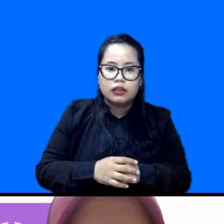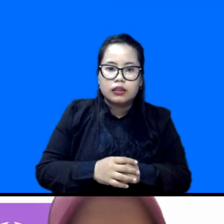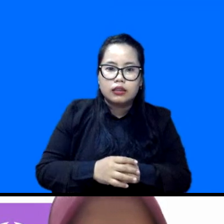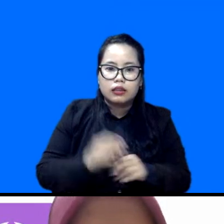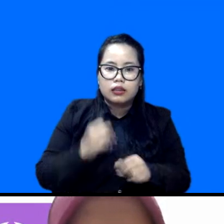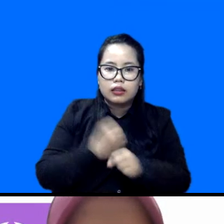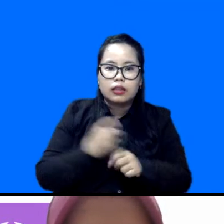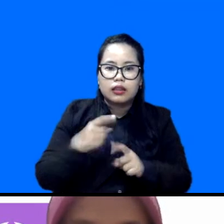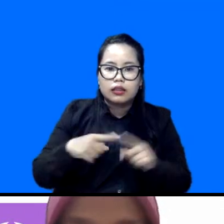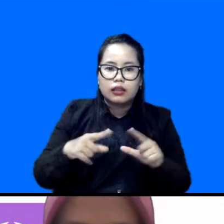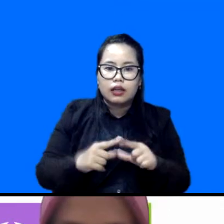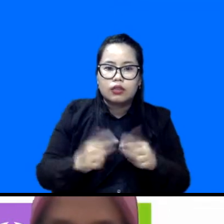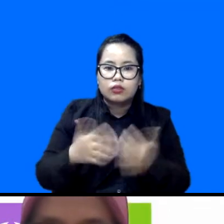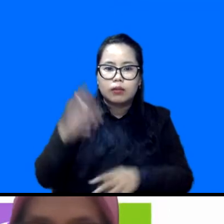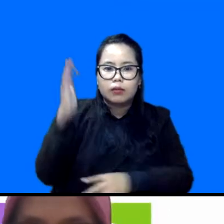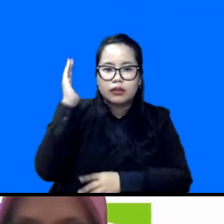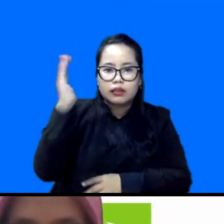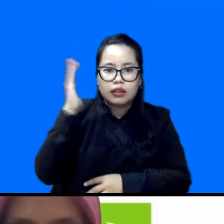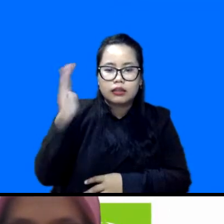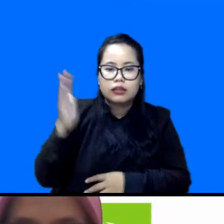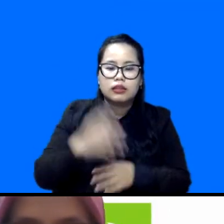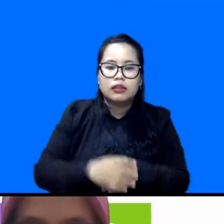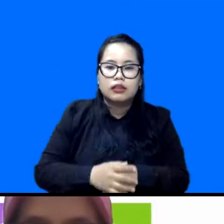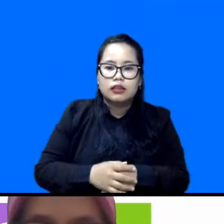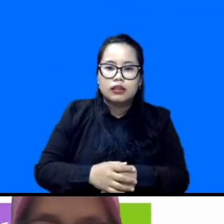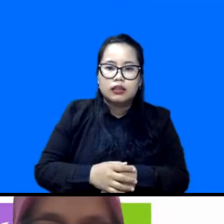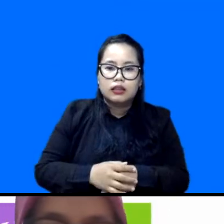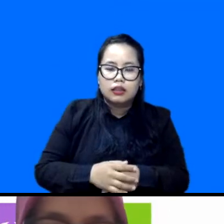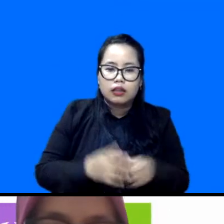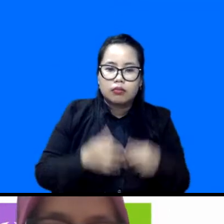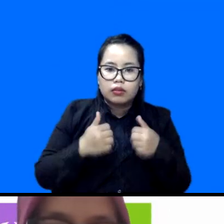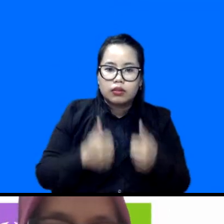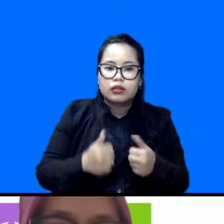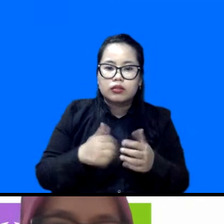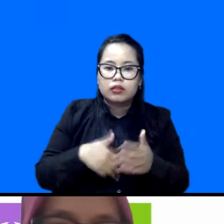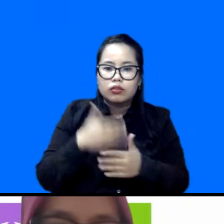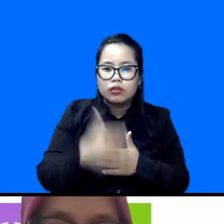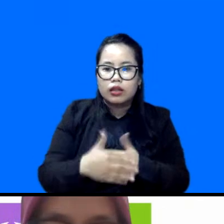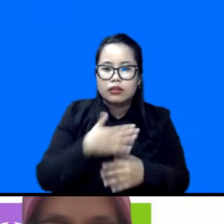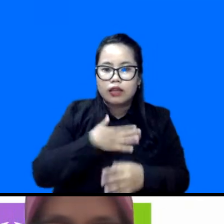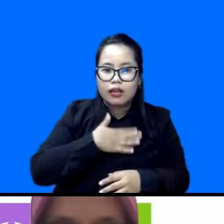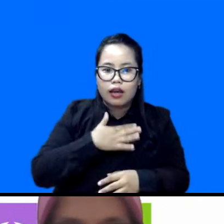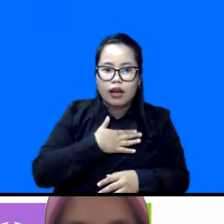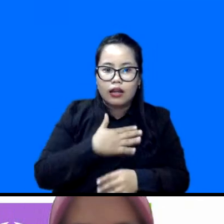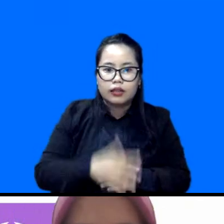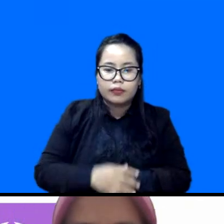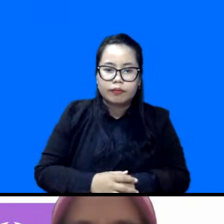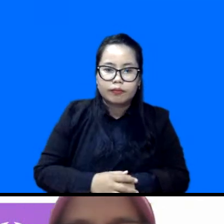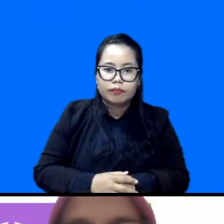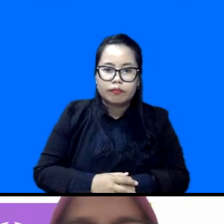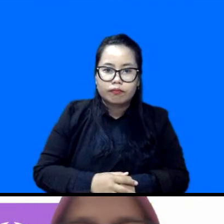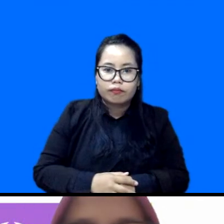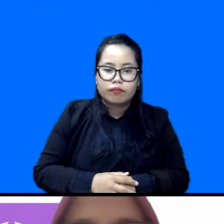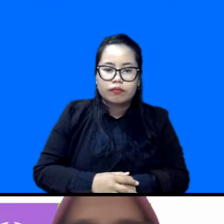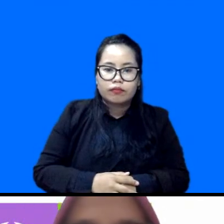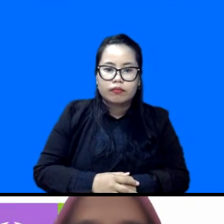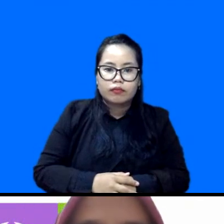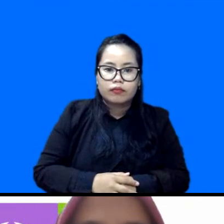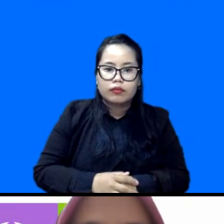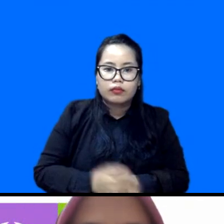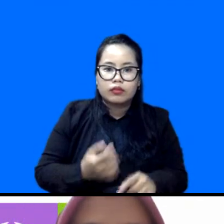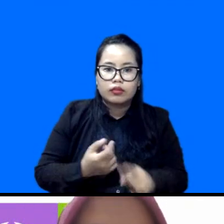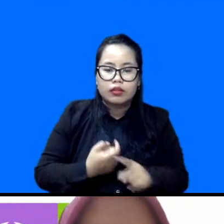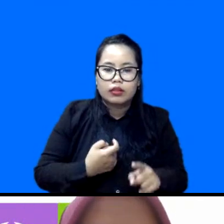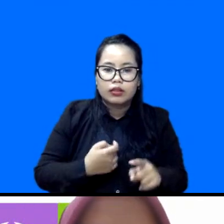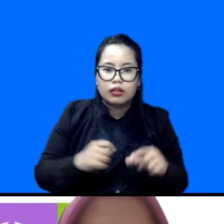the presentation point, which I am surprised that ASEAN is still became a